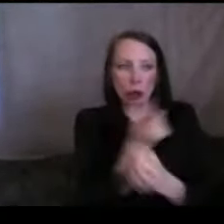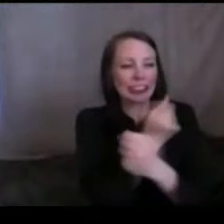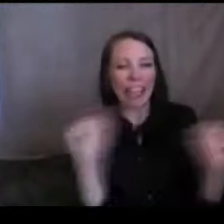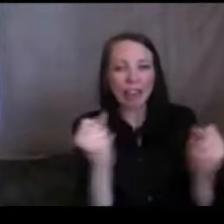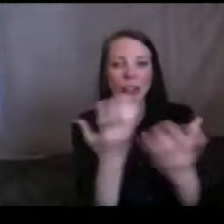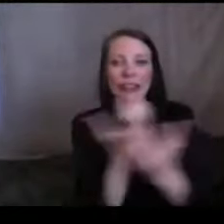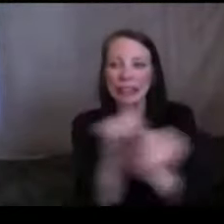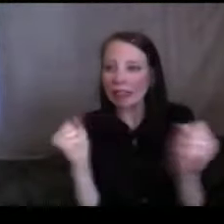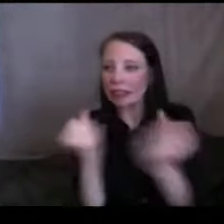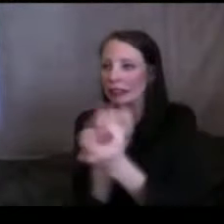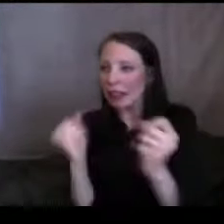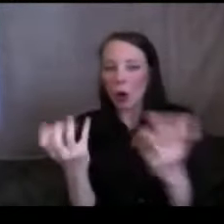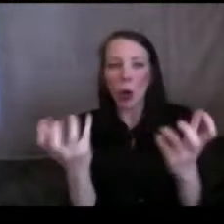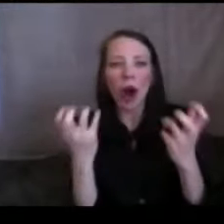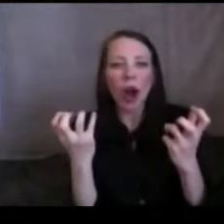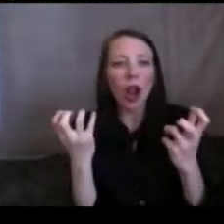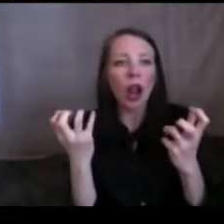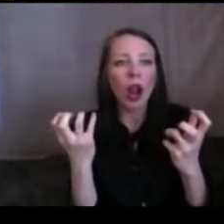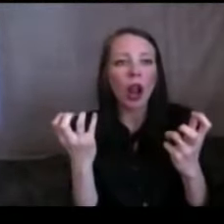and we cannot.